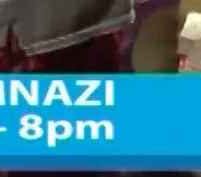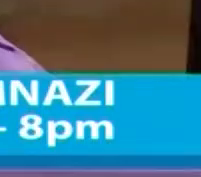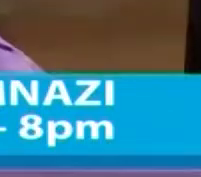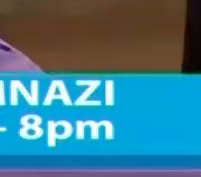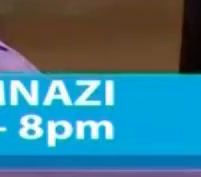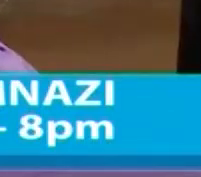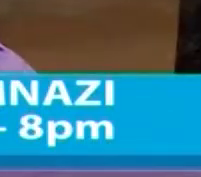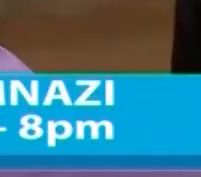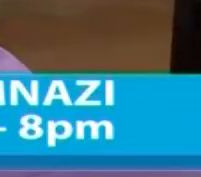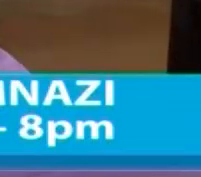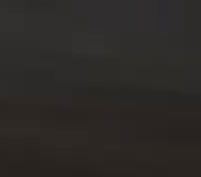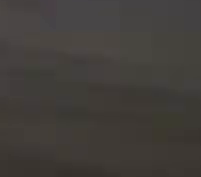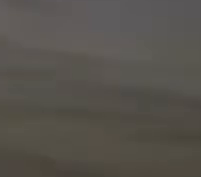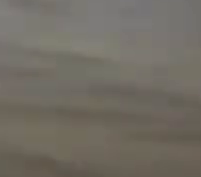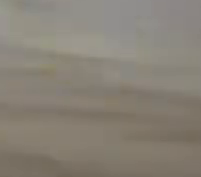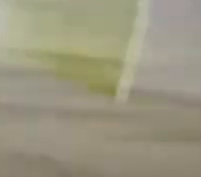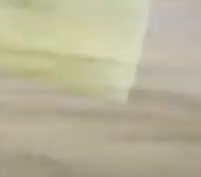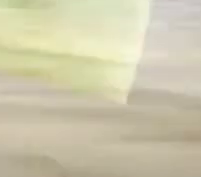Ha!